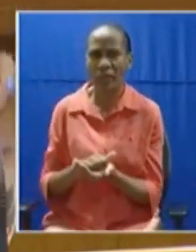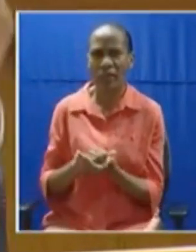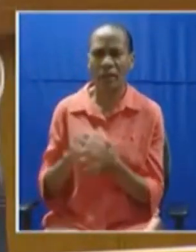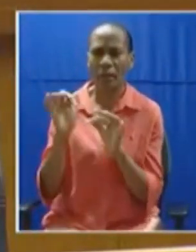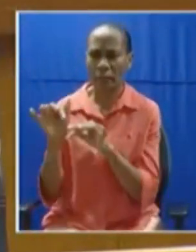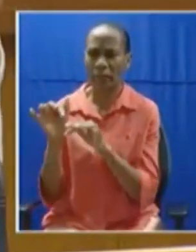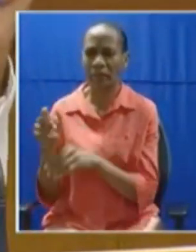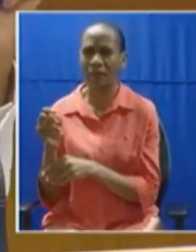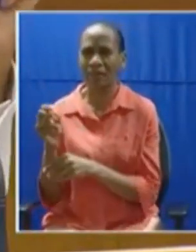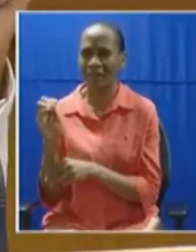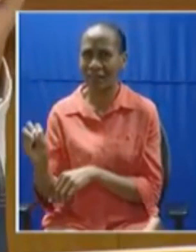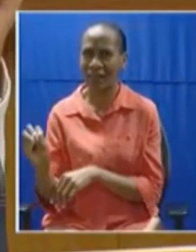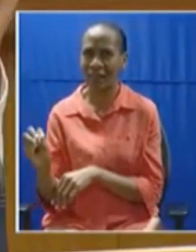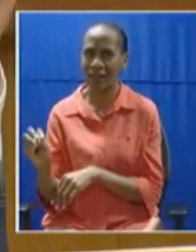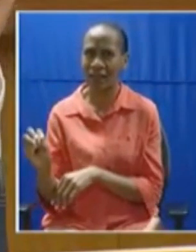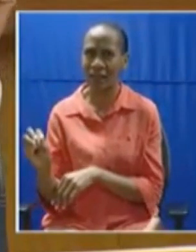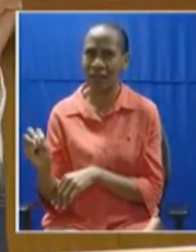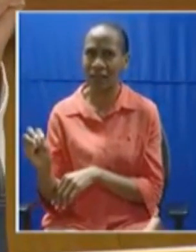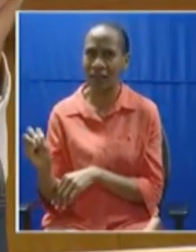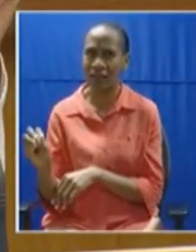crimes